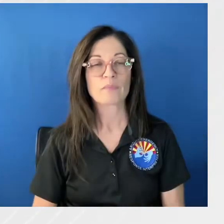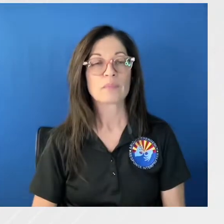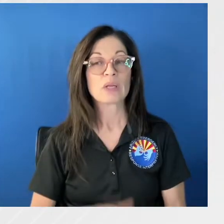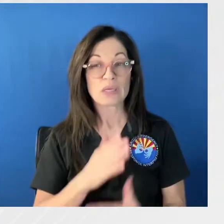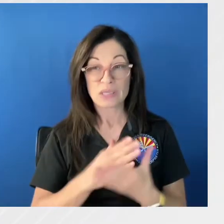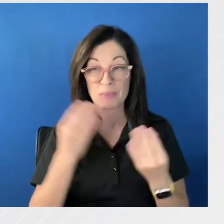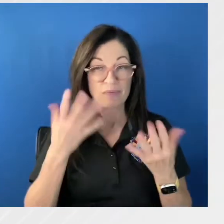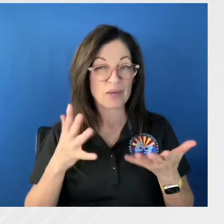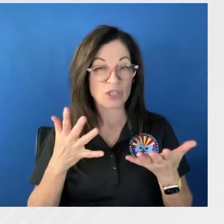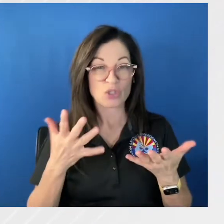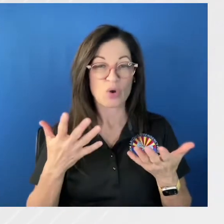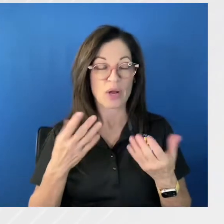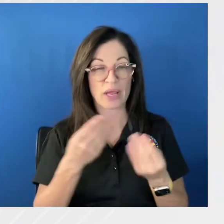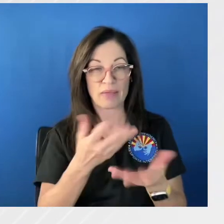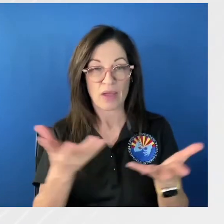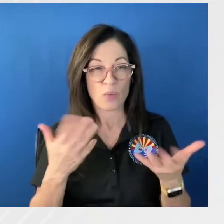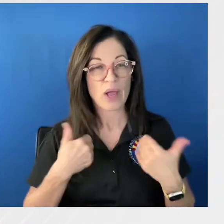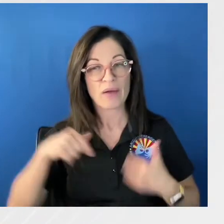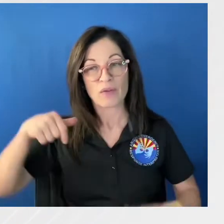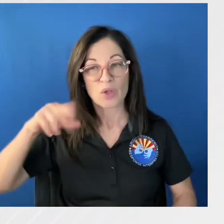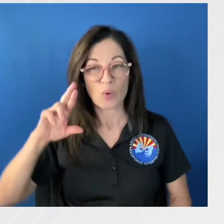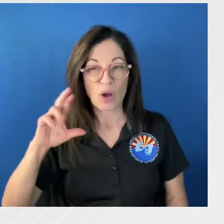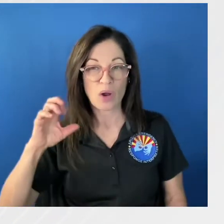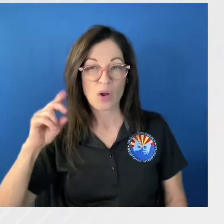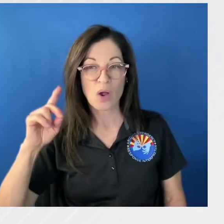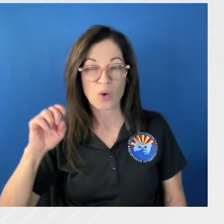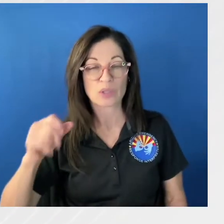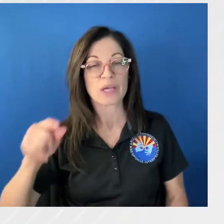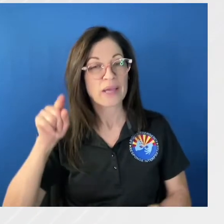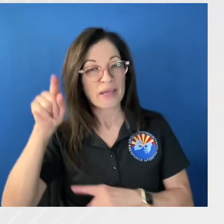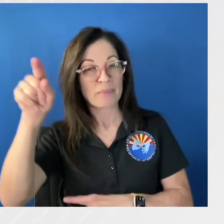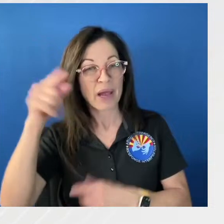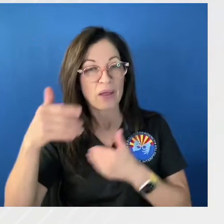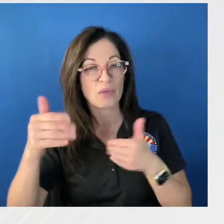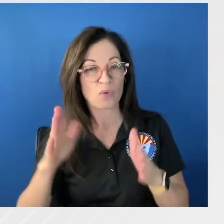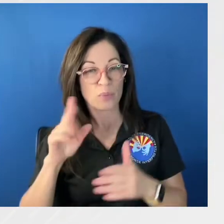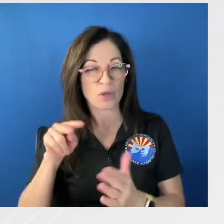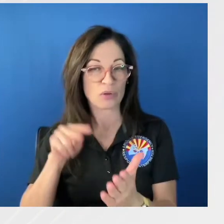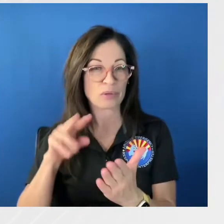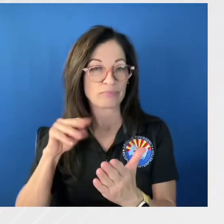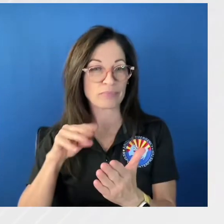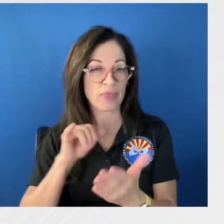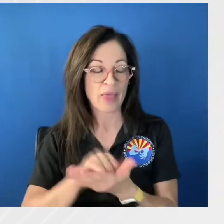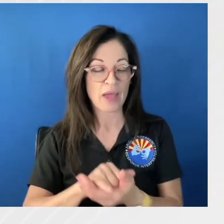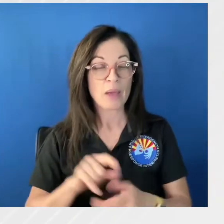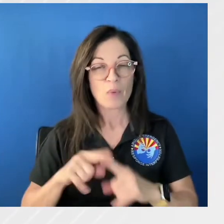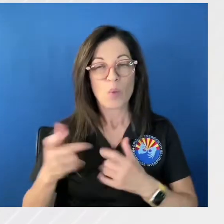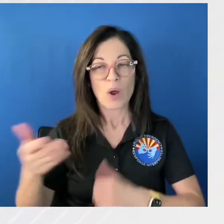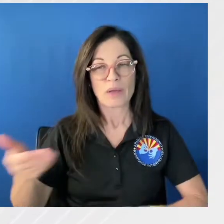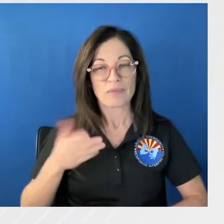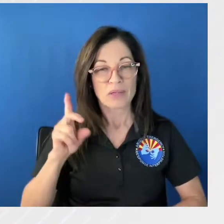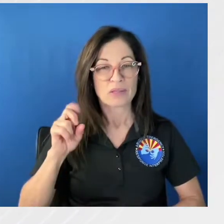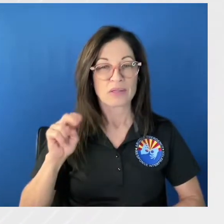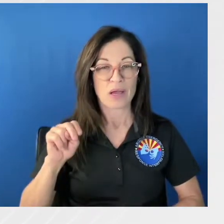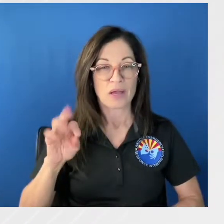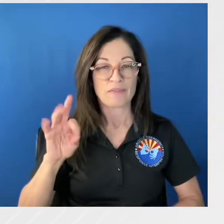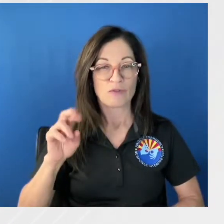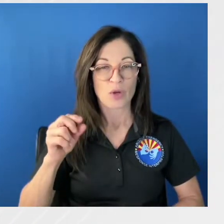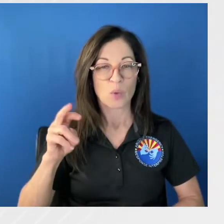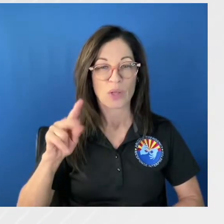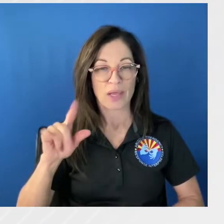there, and we have some QR codes in the back of the room. You can take a look at some of that stuff. But we want to bring Don Fergulia back up. He's got a question for you folks.